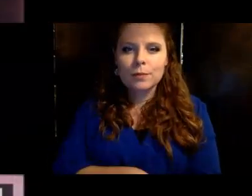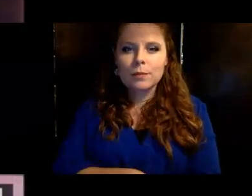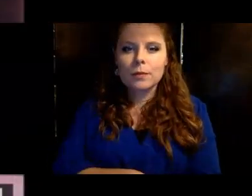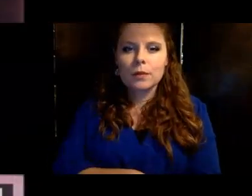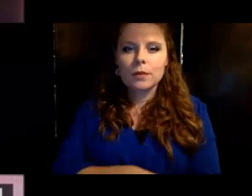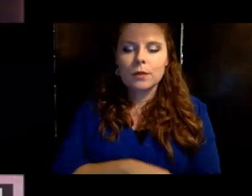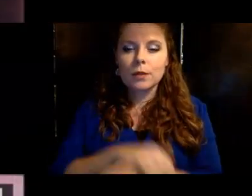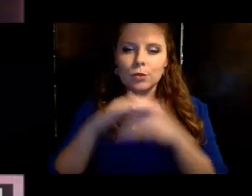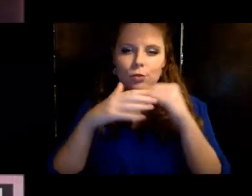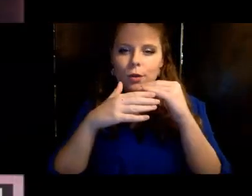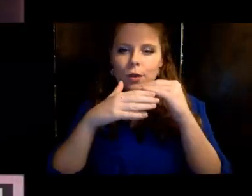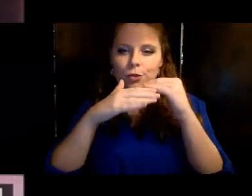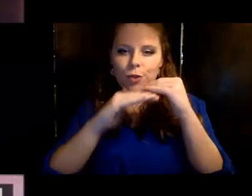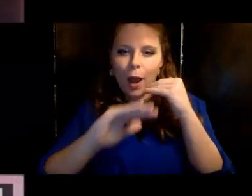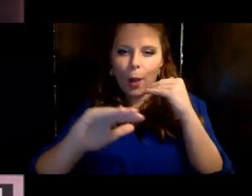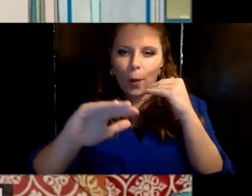shallow,